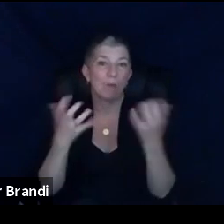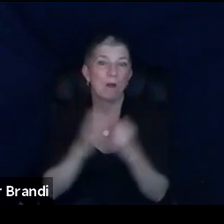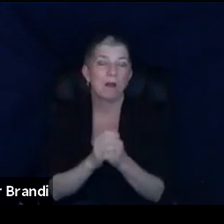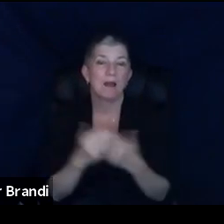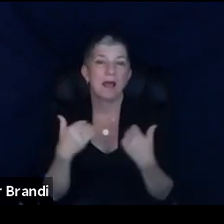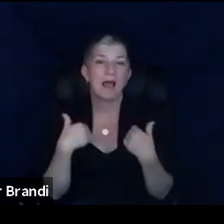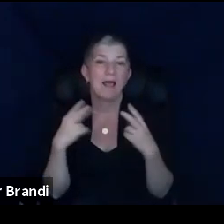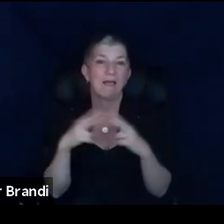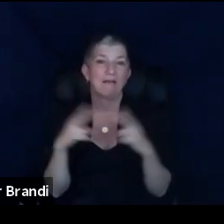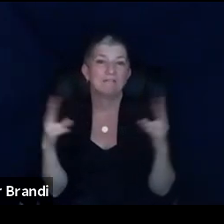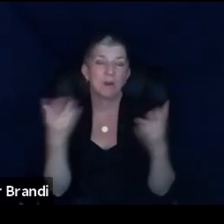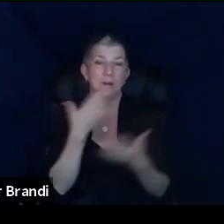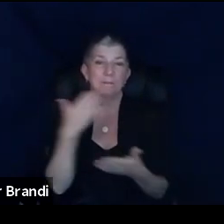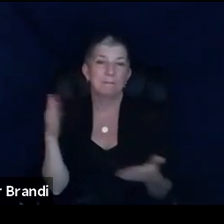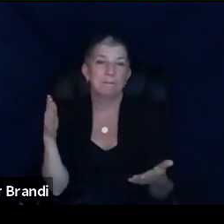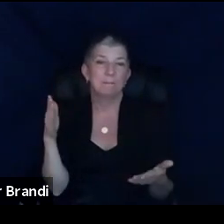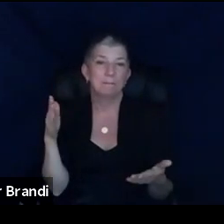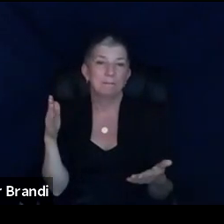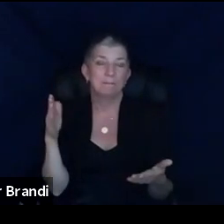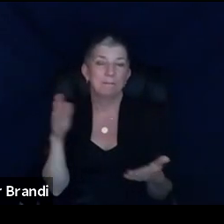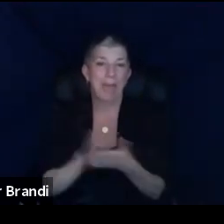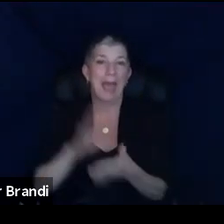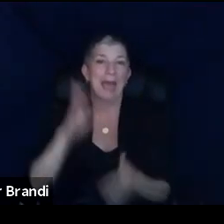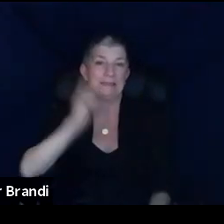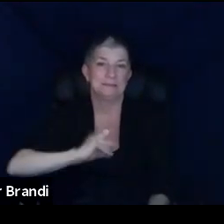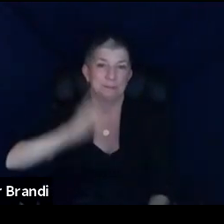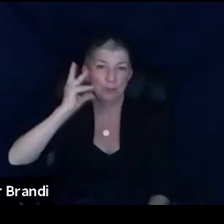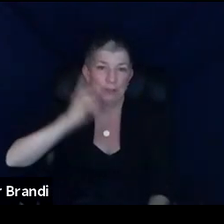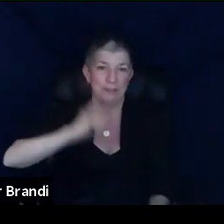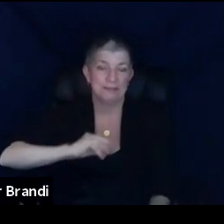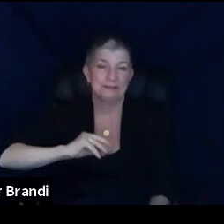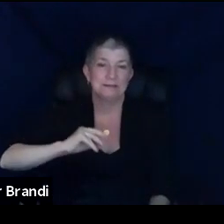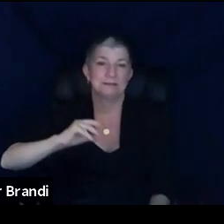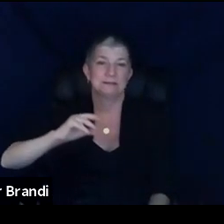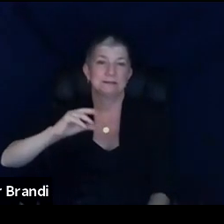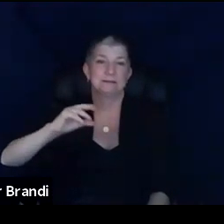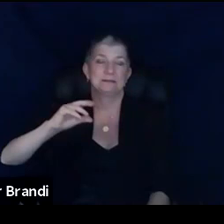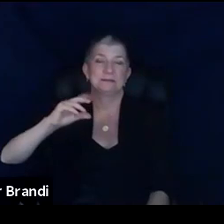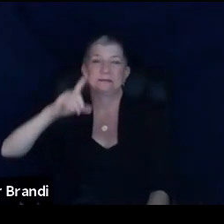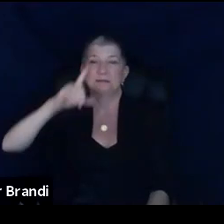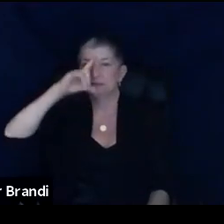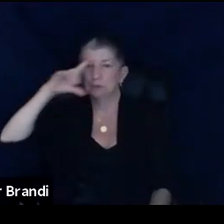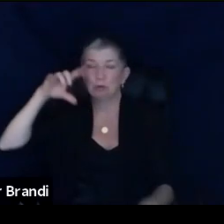very bad experience